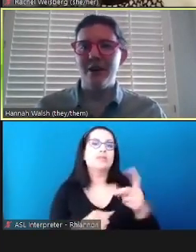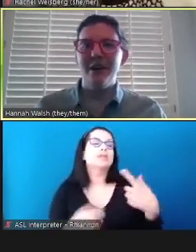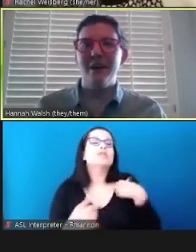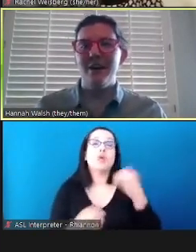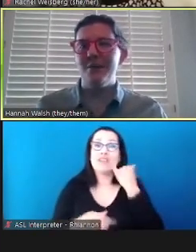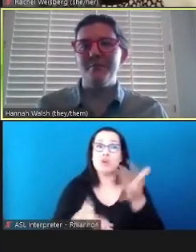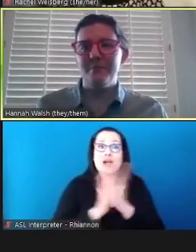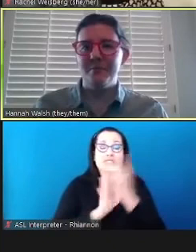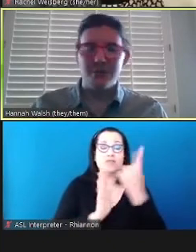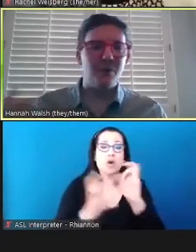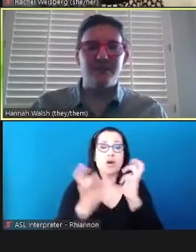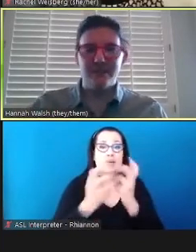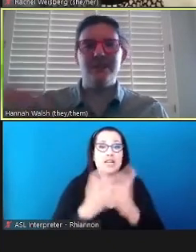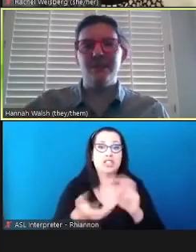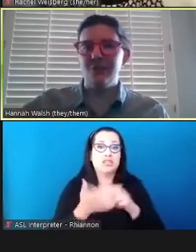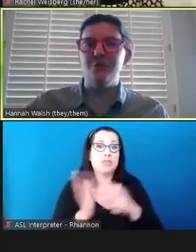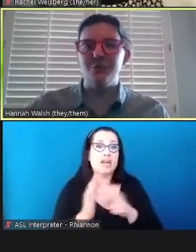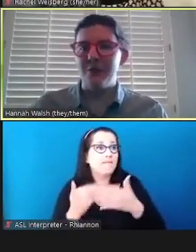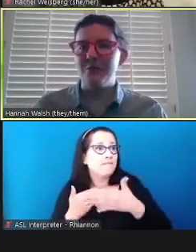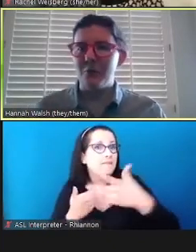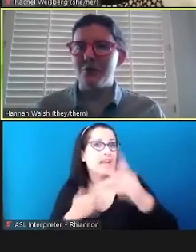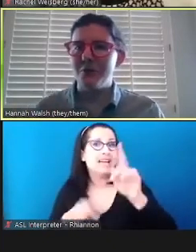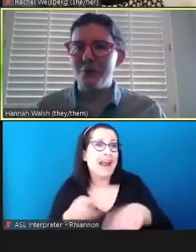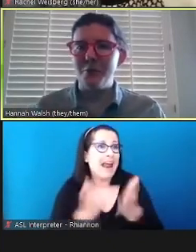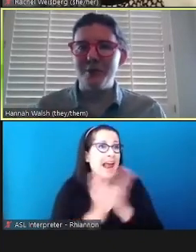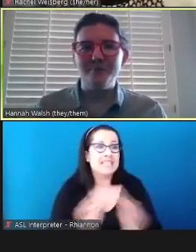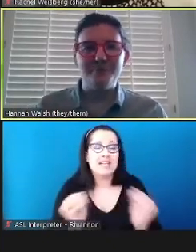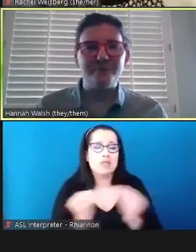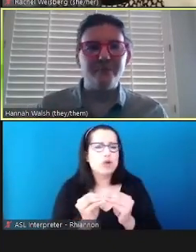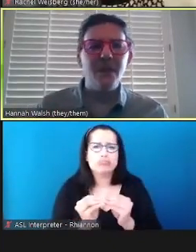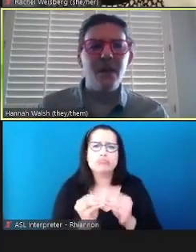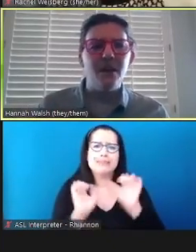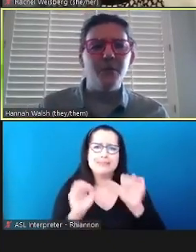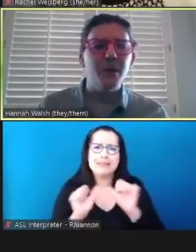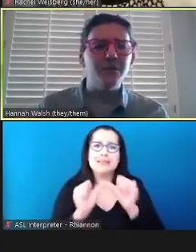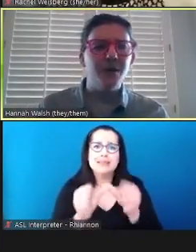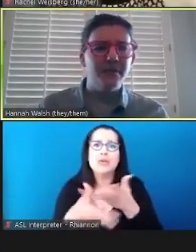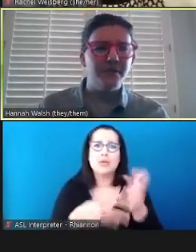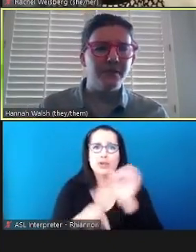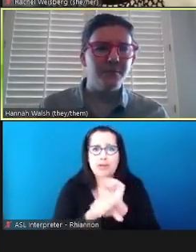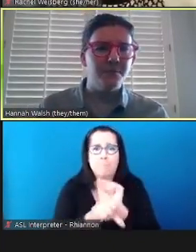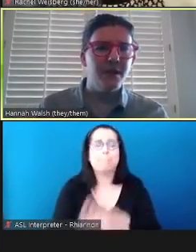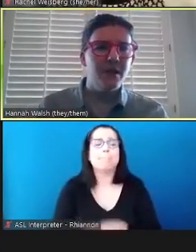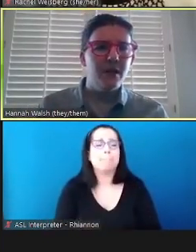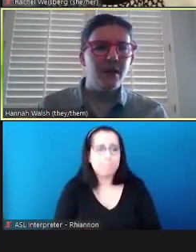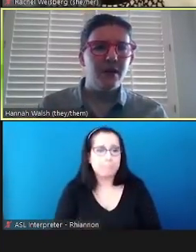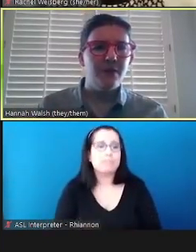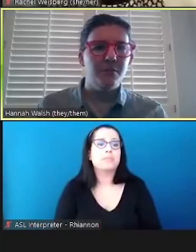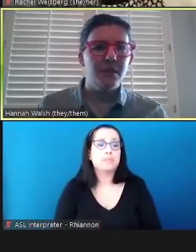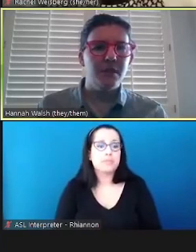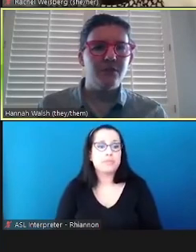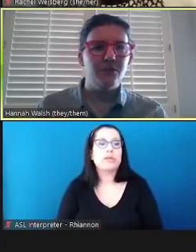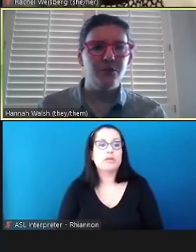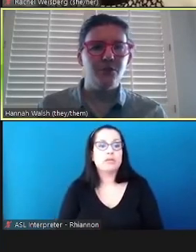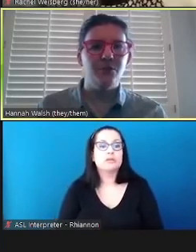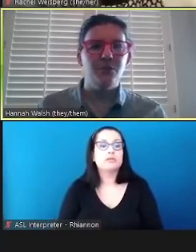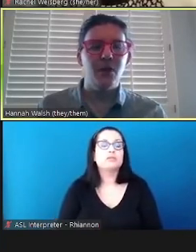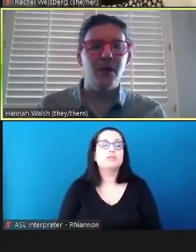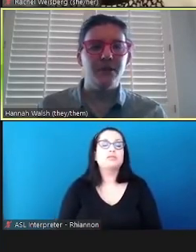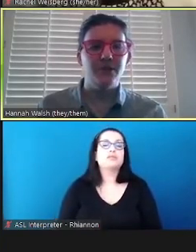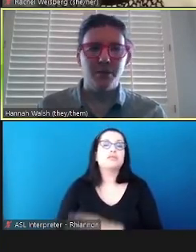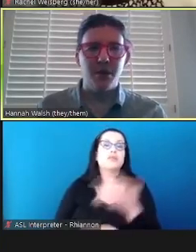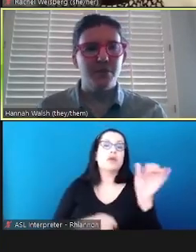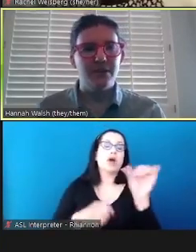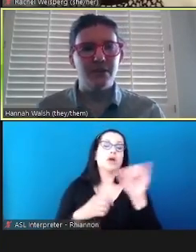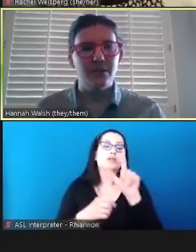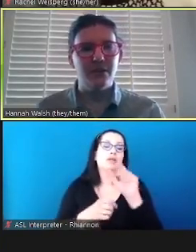anymore. This process continues throughout the course of your employment. We also have some links to